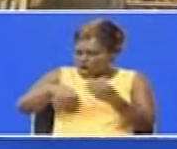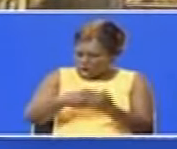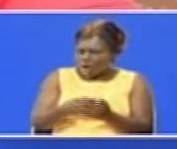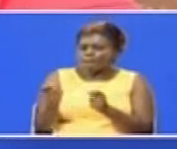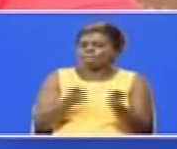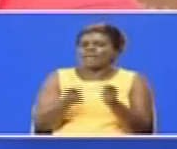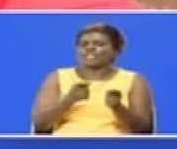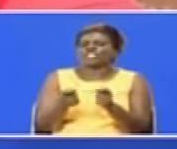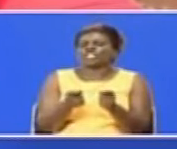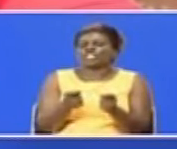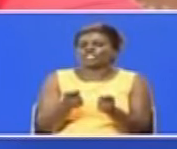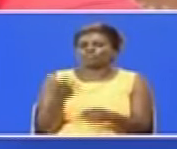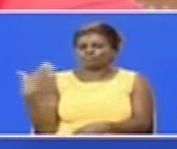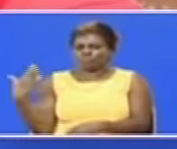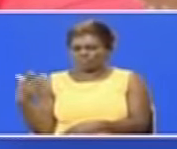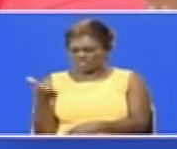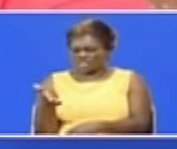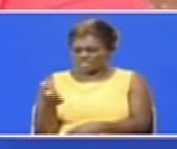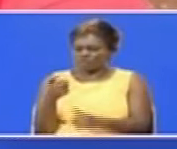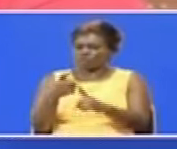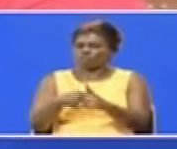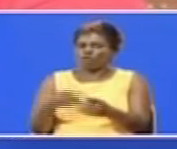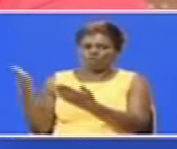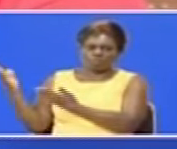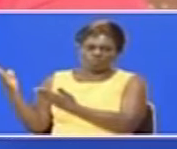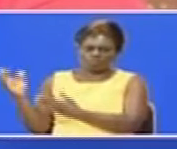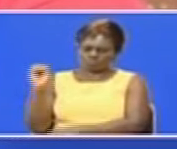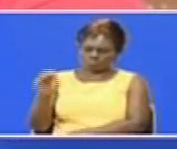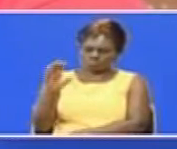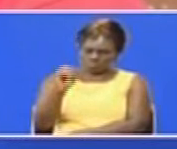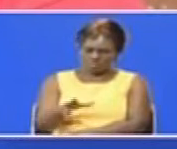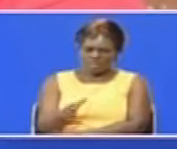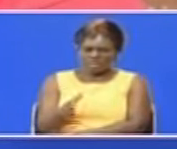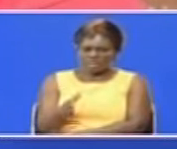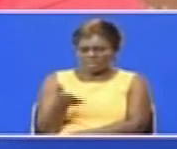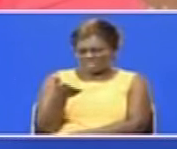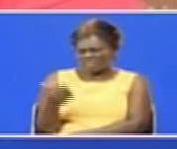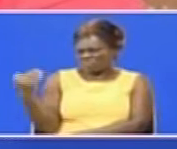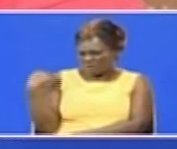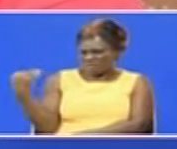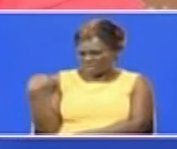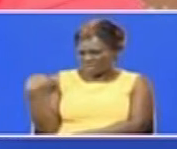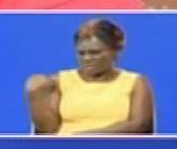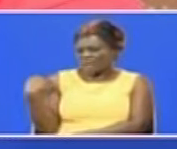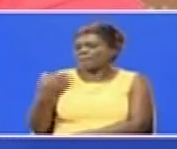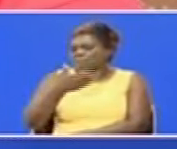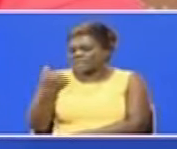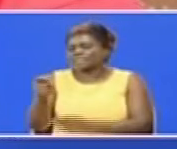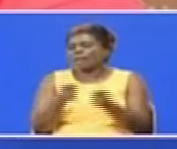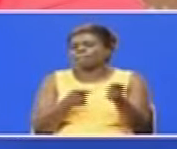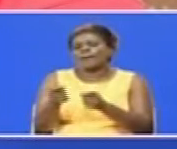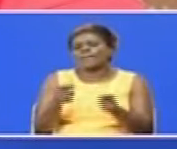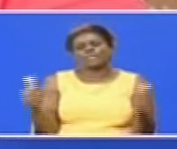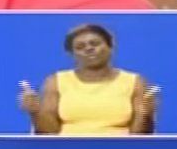managing waste. This is a product from waste. Other than it being a bother to them, they should manage it